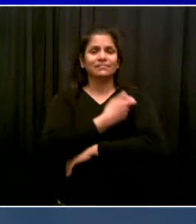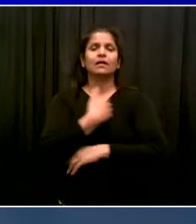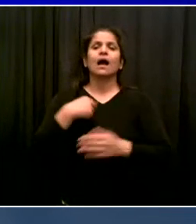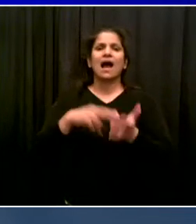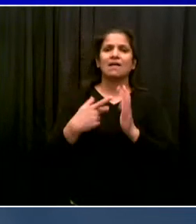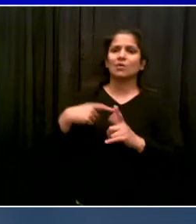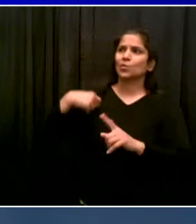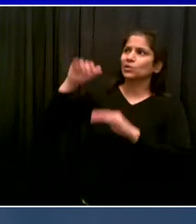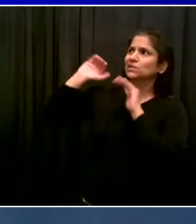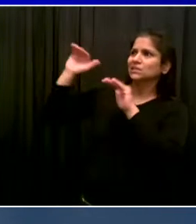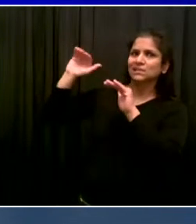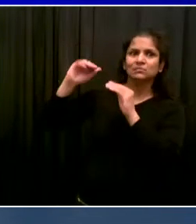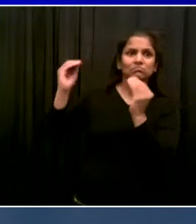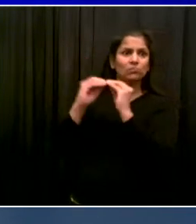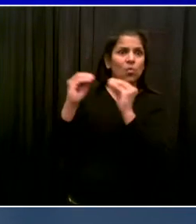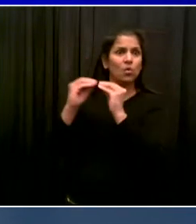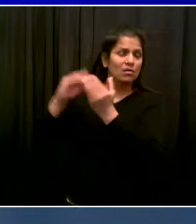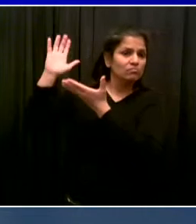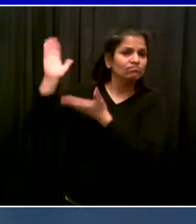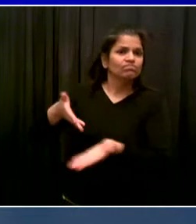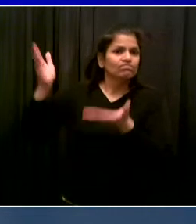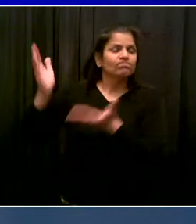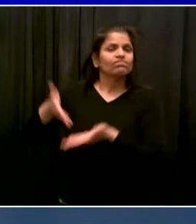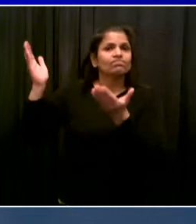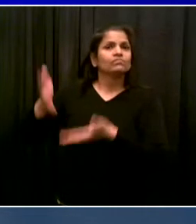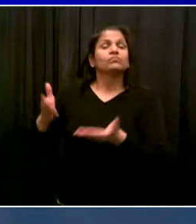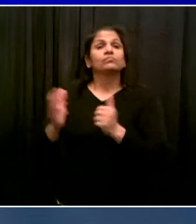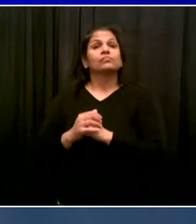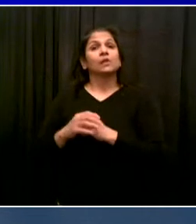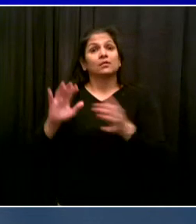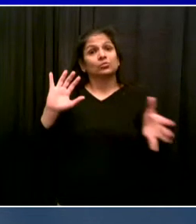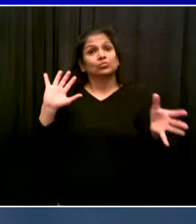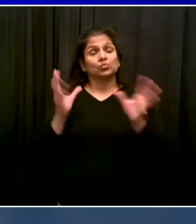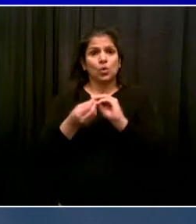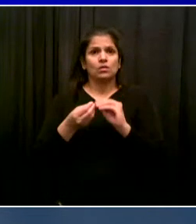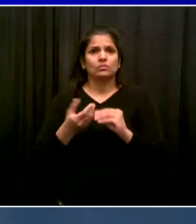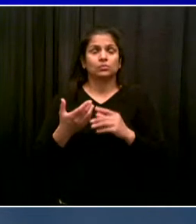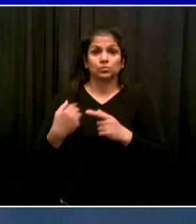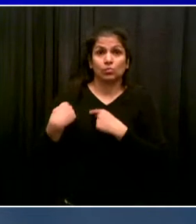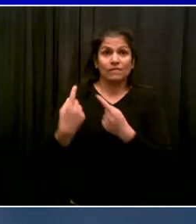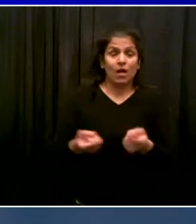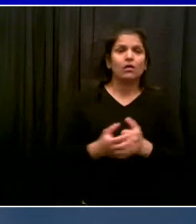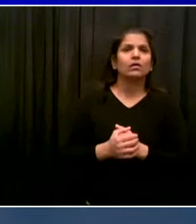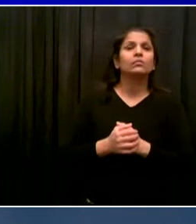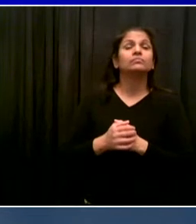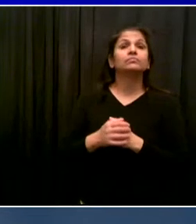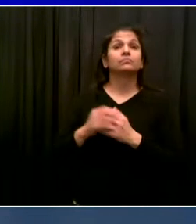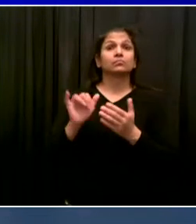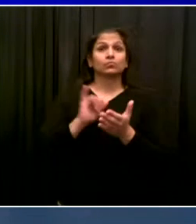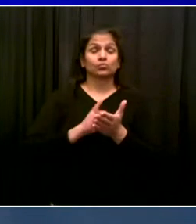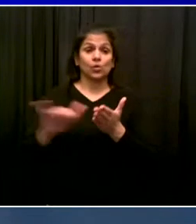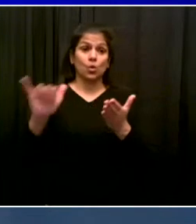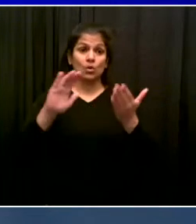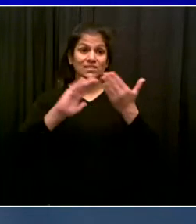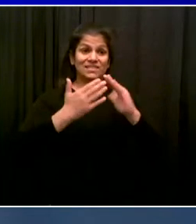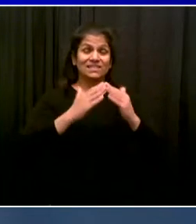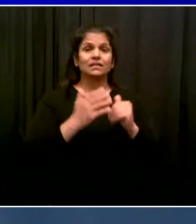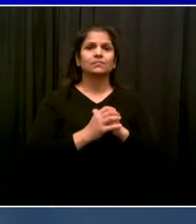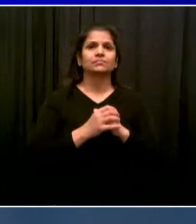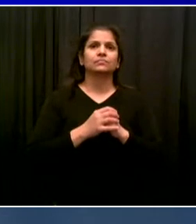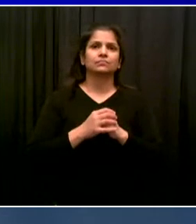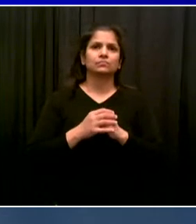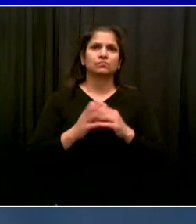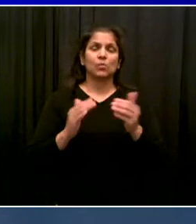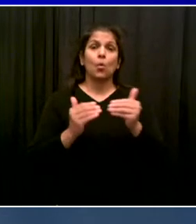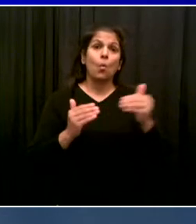5,180,338 vaccinations given to date in New York City. So notwithstanding the setback, our effort continues strong and will continue today and every day